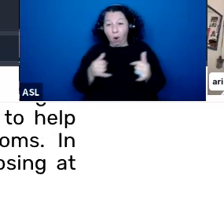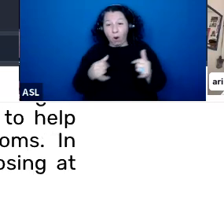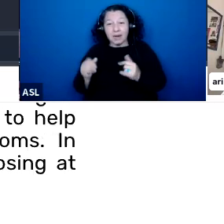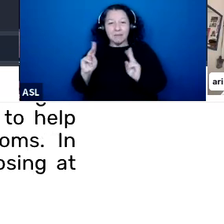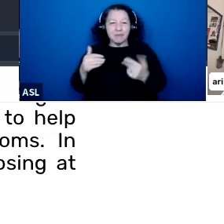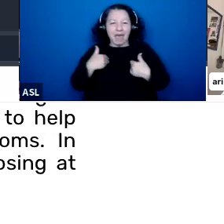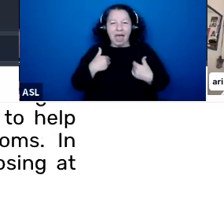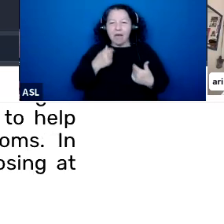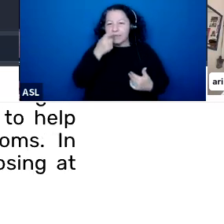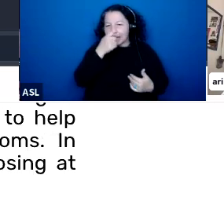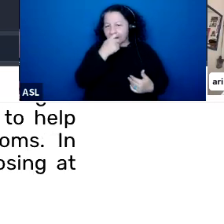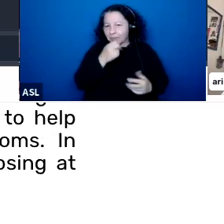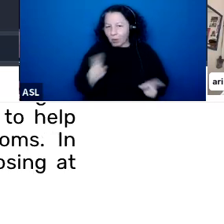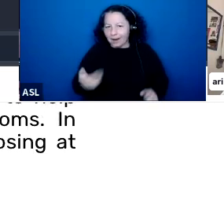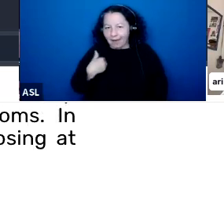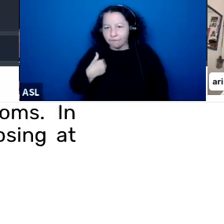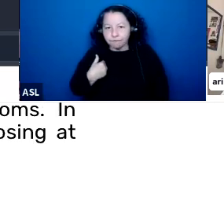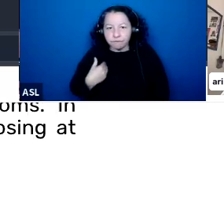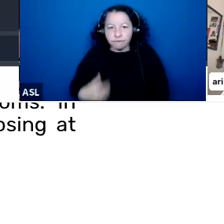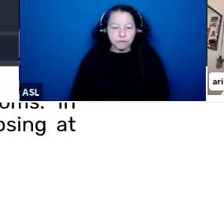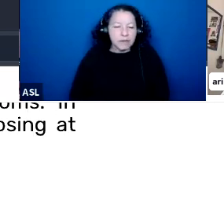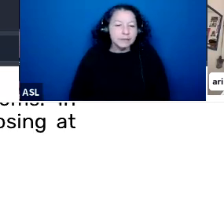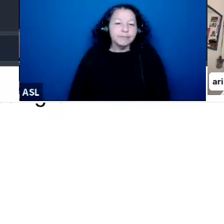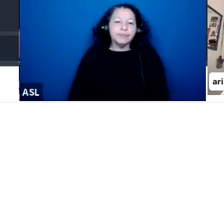party people have the nasal spray.